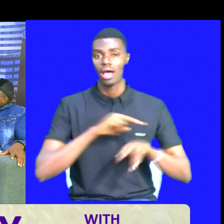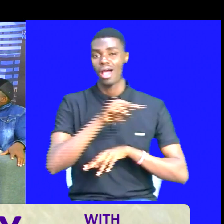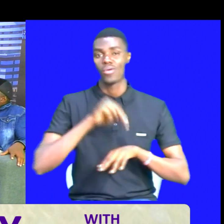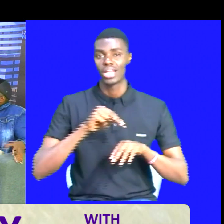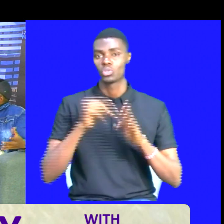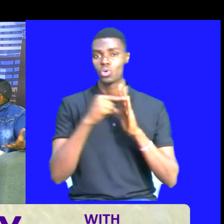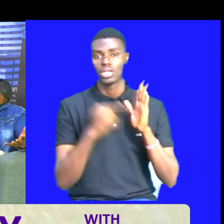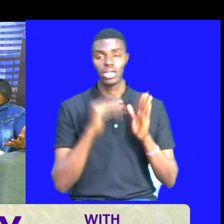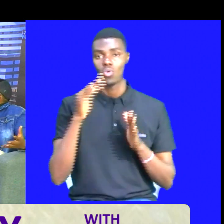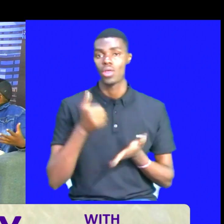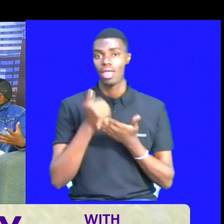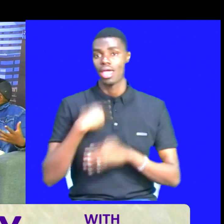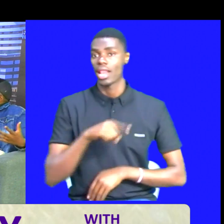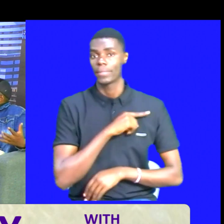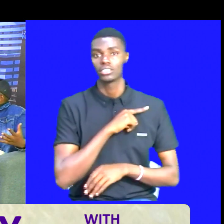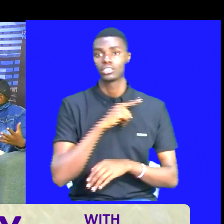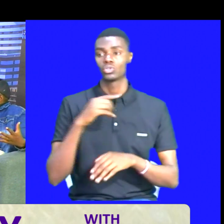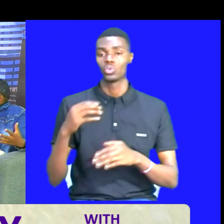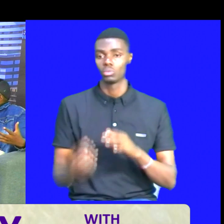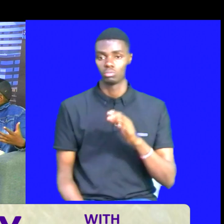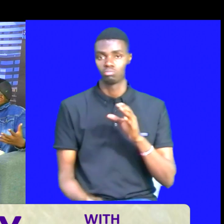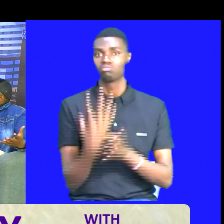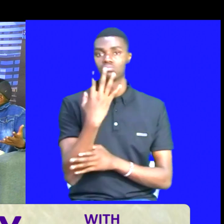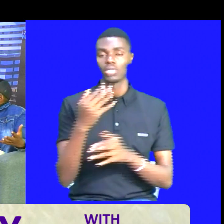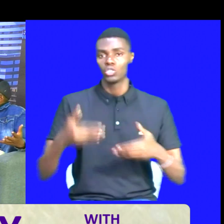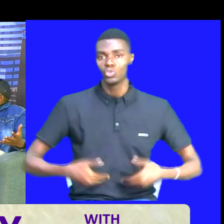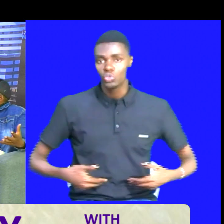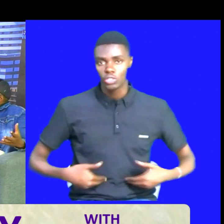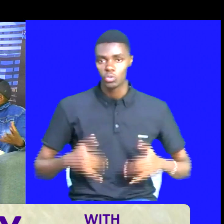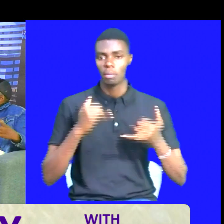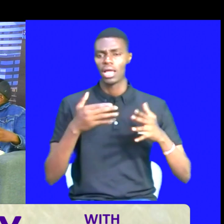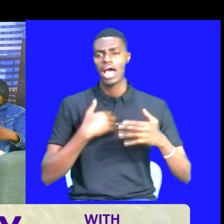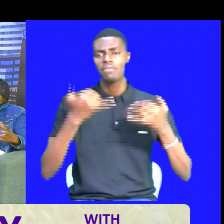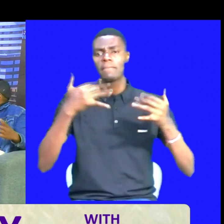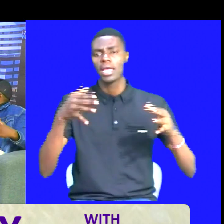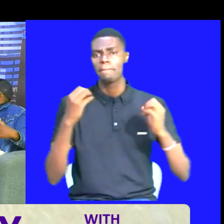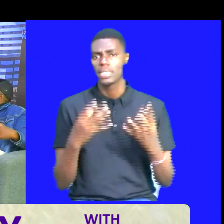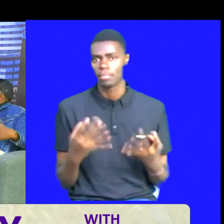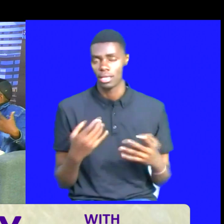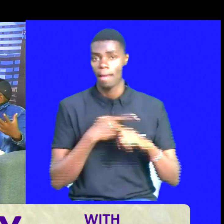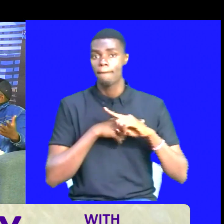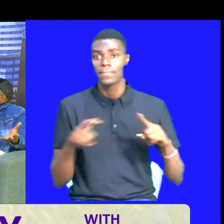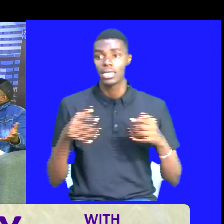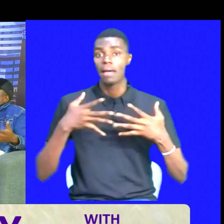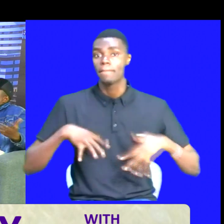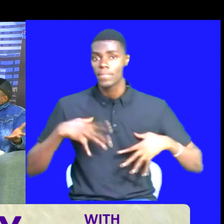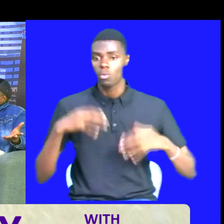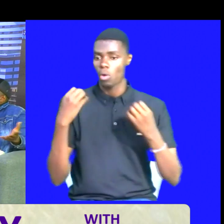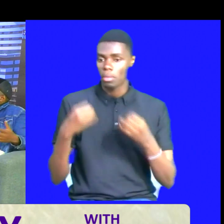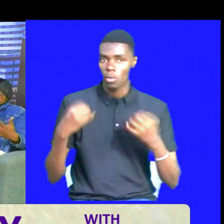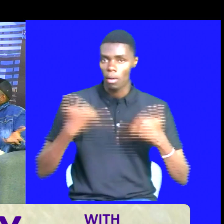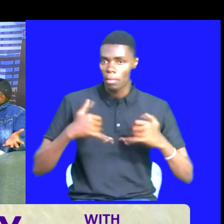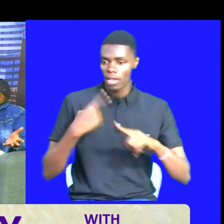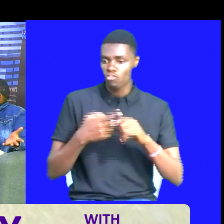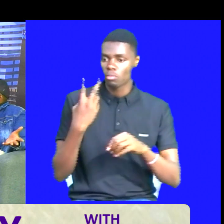help us to even come up with even more junior players, because we have many players down there. Right. Not that we have only the people who have been playing since 2014 up